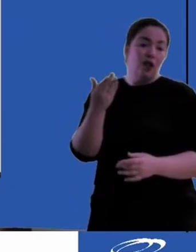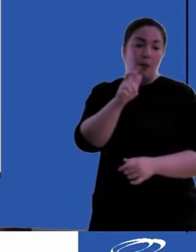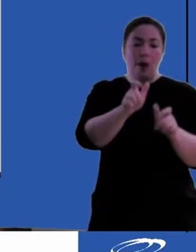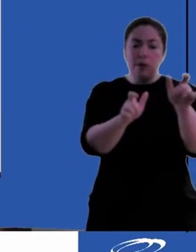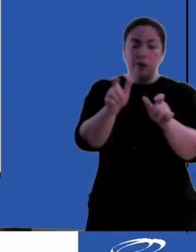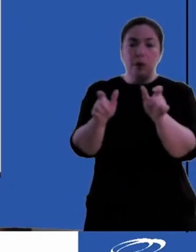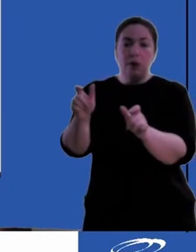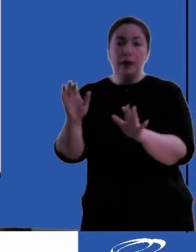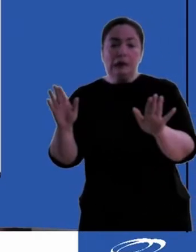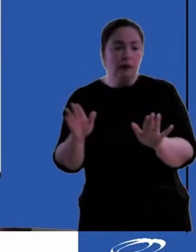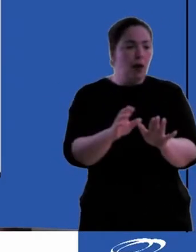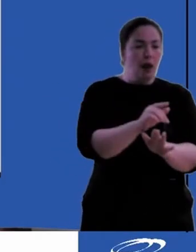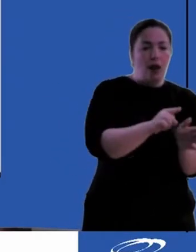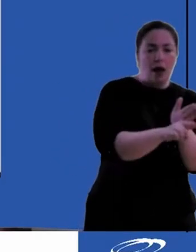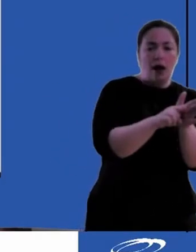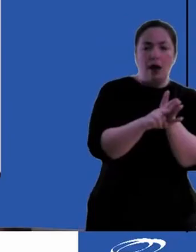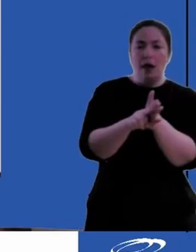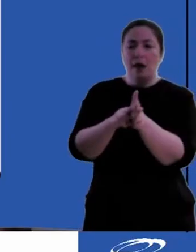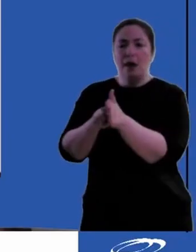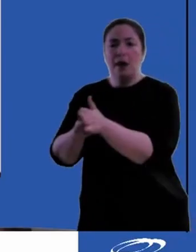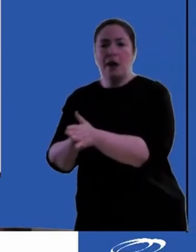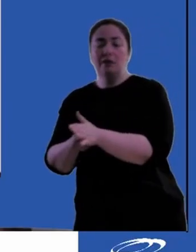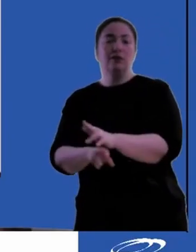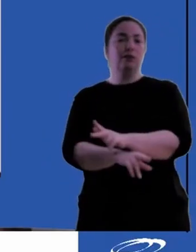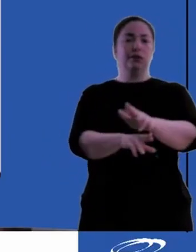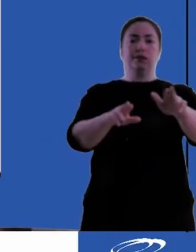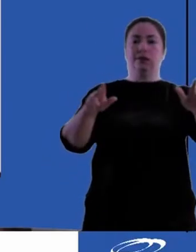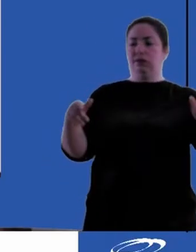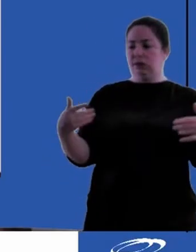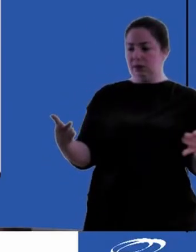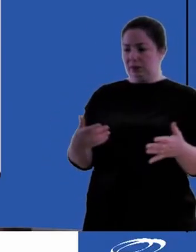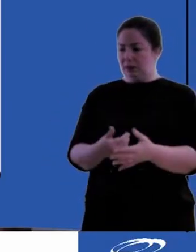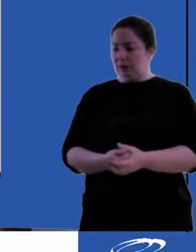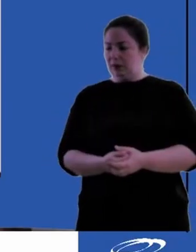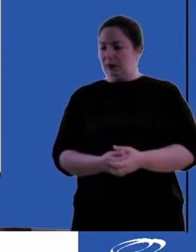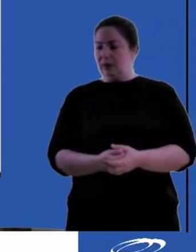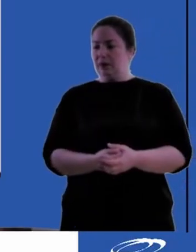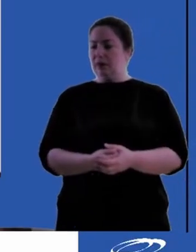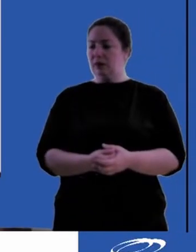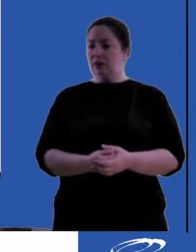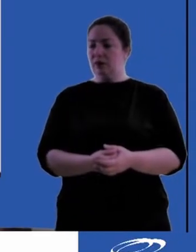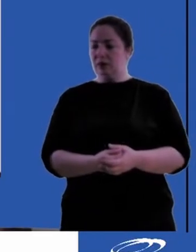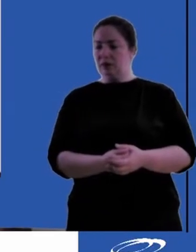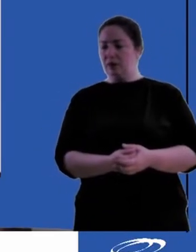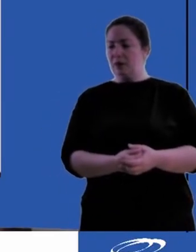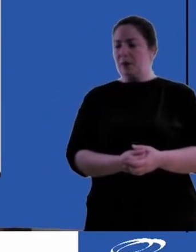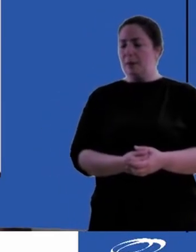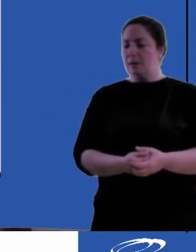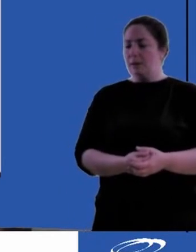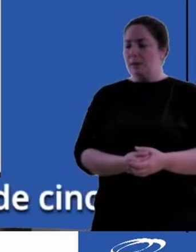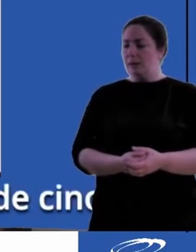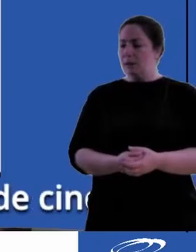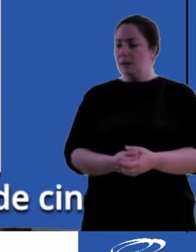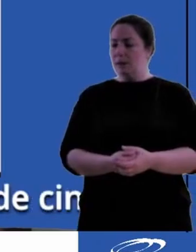or 6, to establish a diagnosis of periprosthetic joint infection. And if you're using conventional plate and broth cultures, which some labs do, and